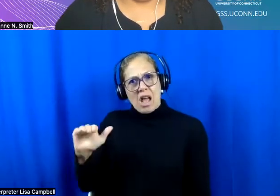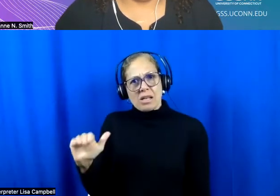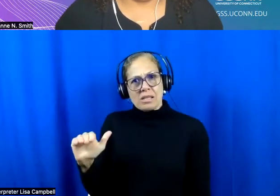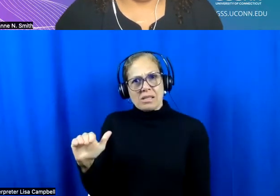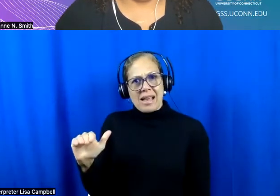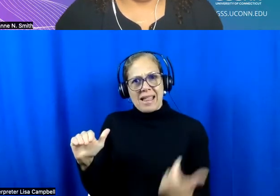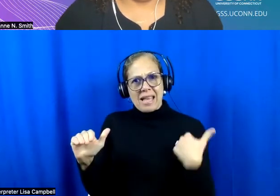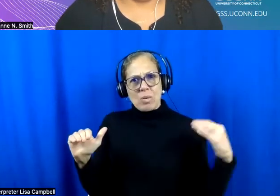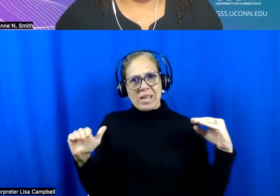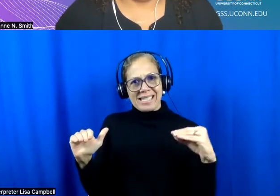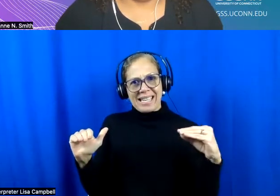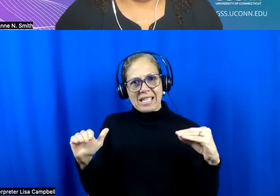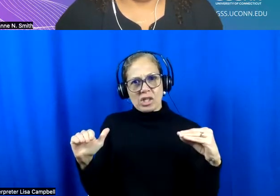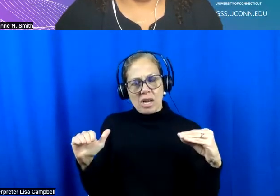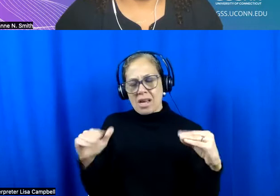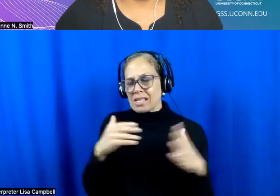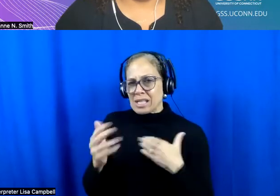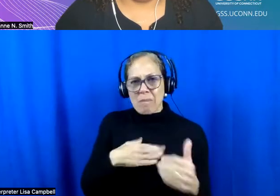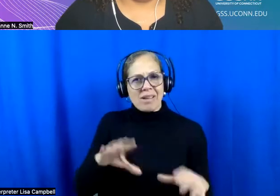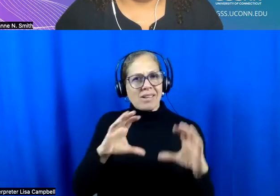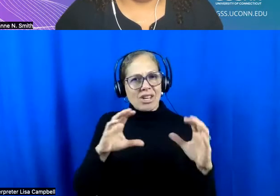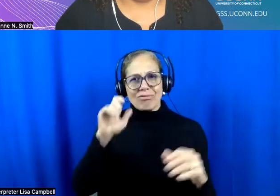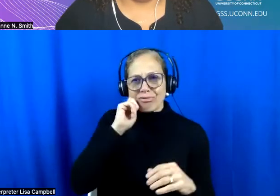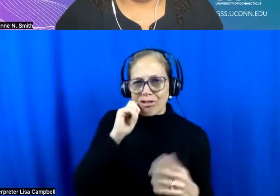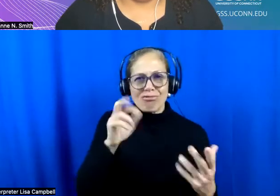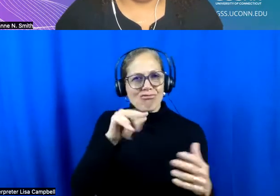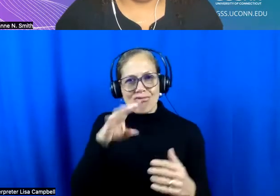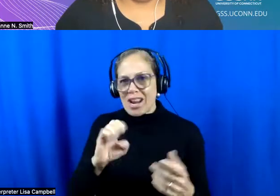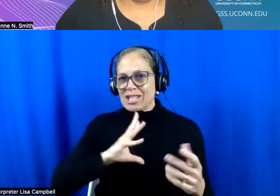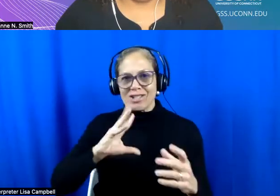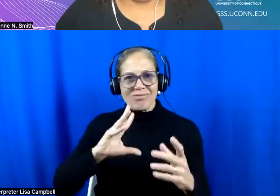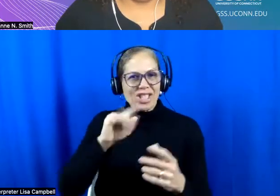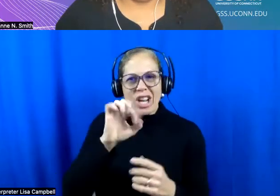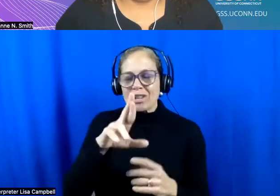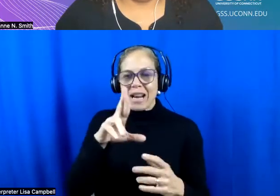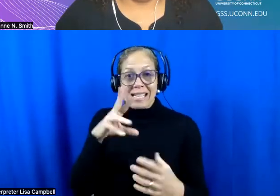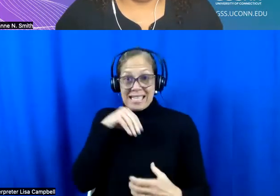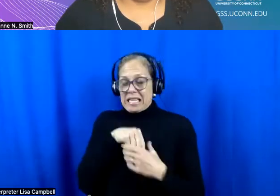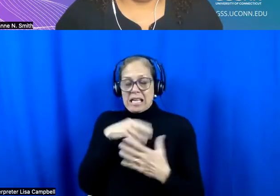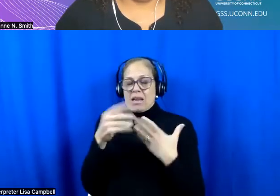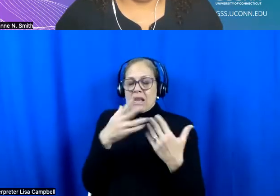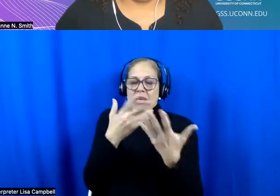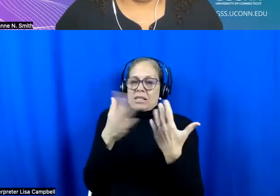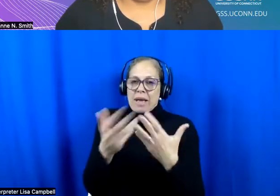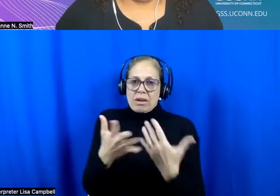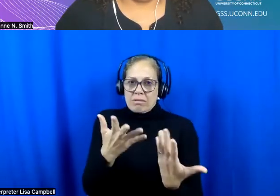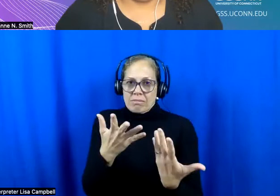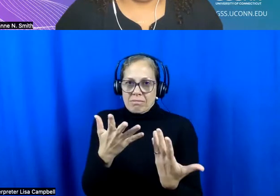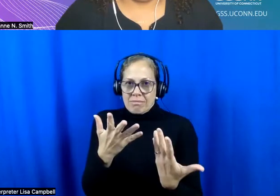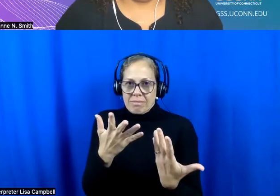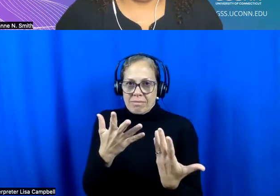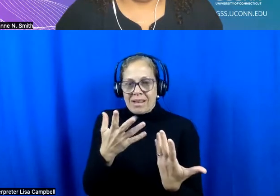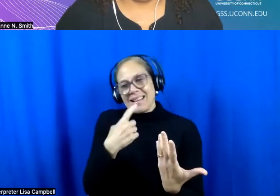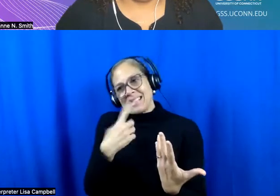as children, as transcends race, class, gender, ethnicity, all of that, when it, particularly when it's inside. I'm not, and people sometimes like to